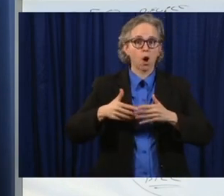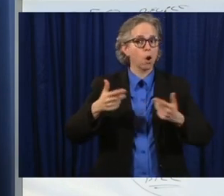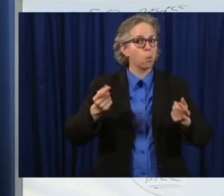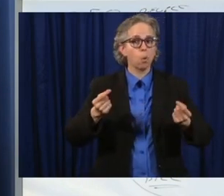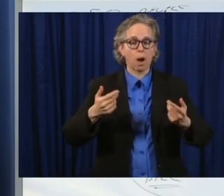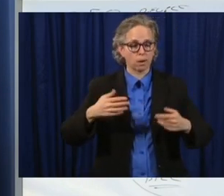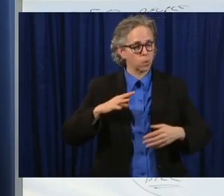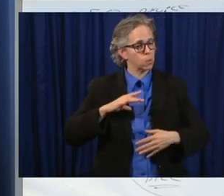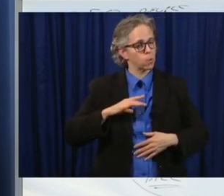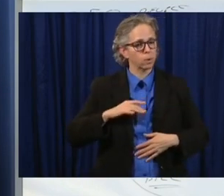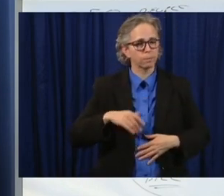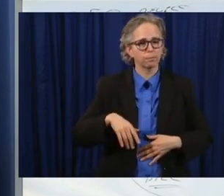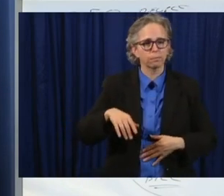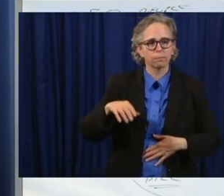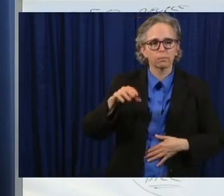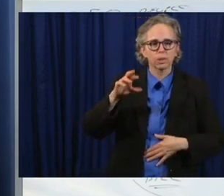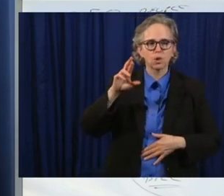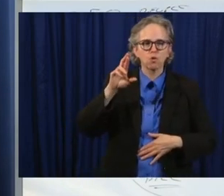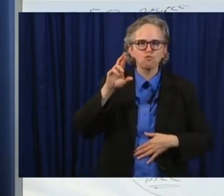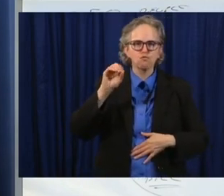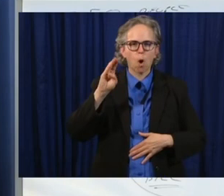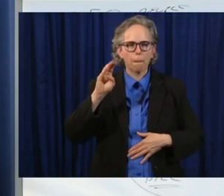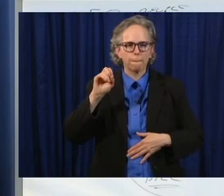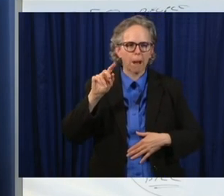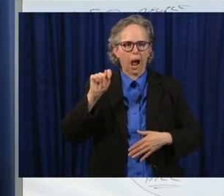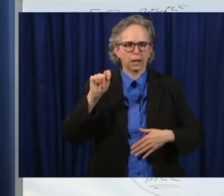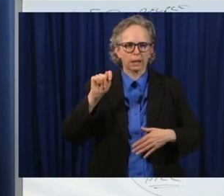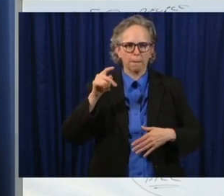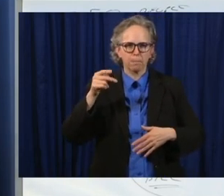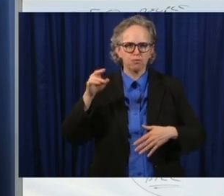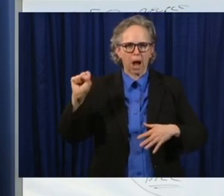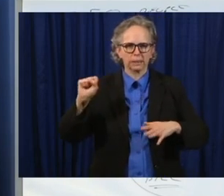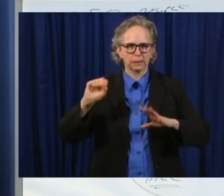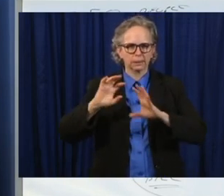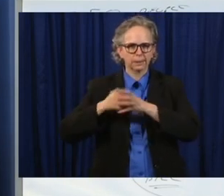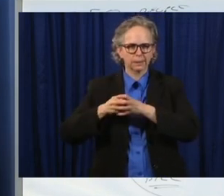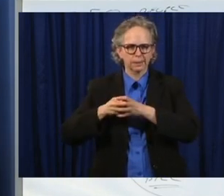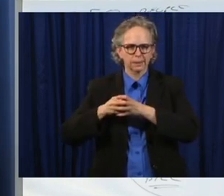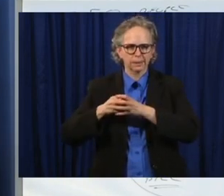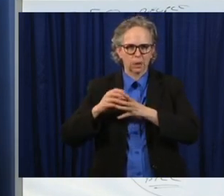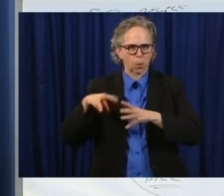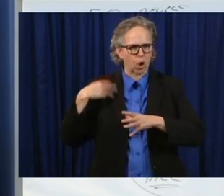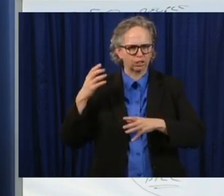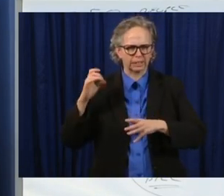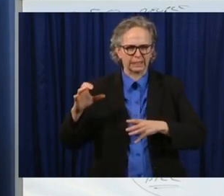press corps in Washington as well as in Columbus, and